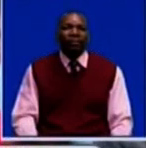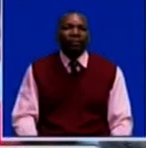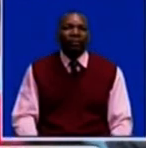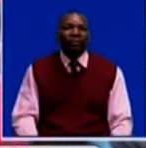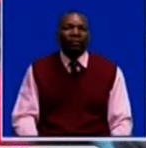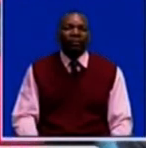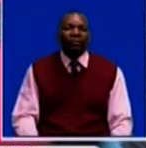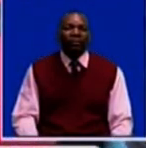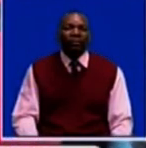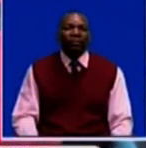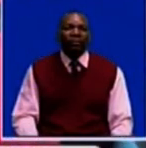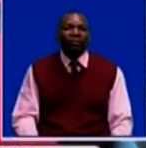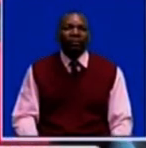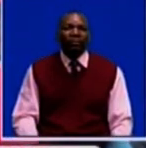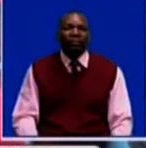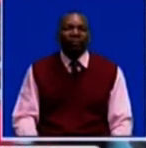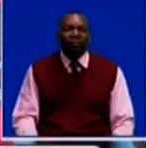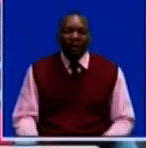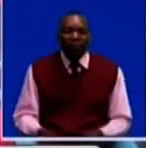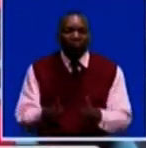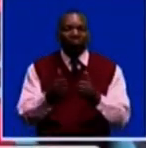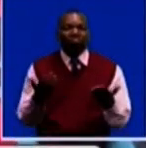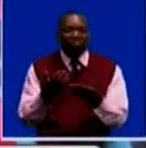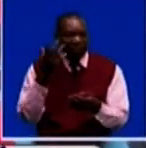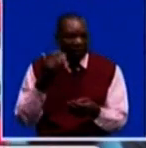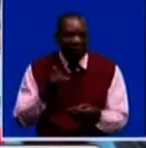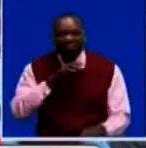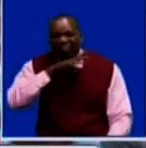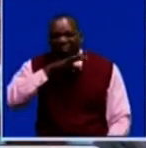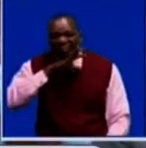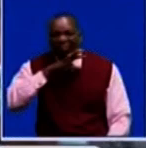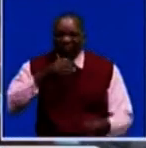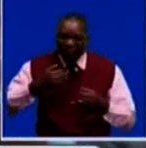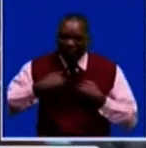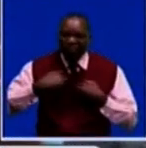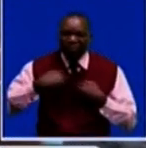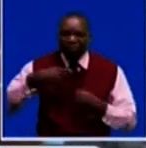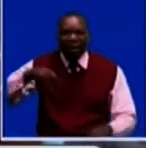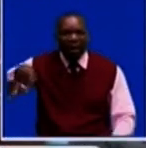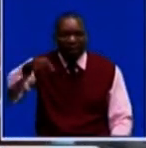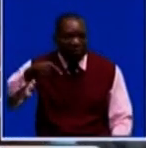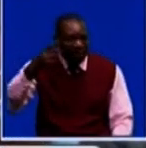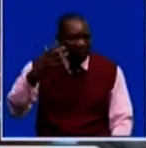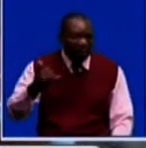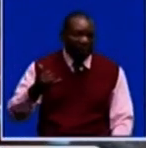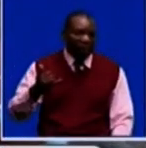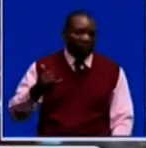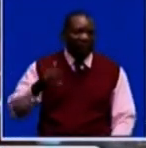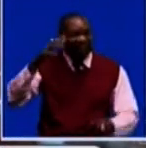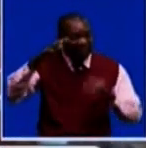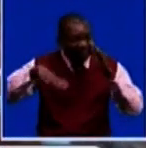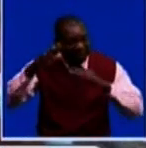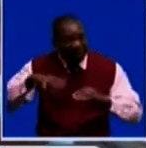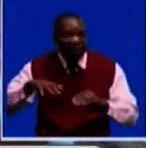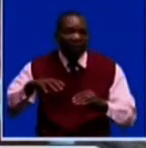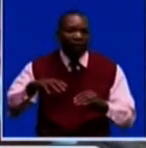It's sad that we have this kind of dirty here, especially that it's rain season.